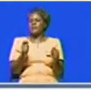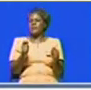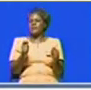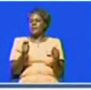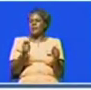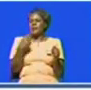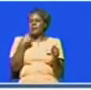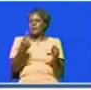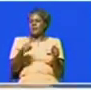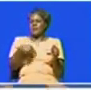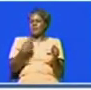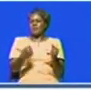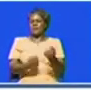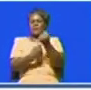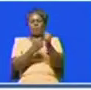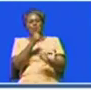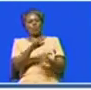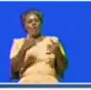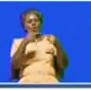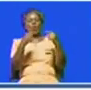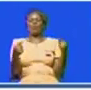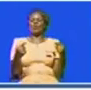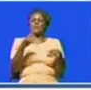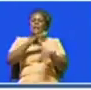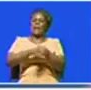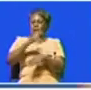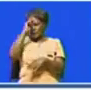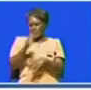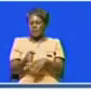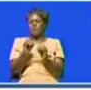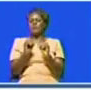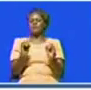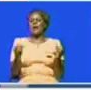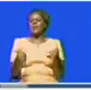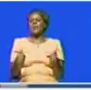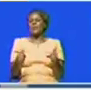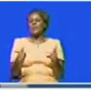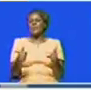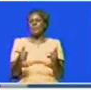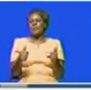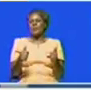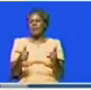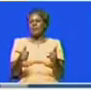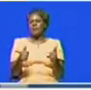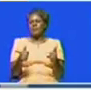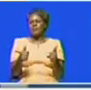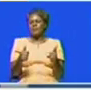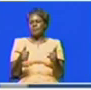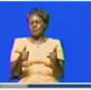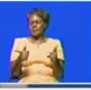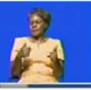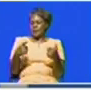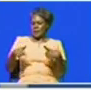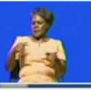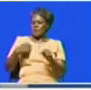would then say we agree with you or disagree with you that persons X, Y, Z were actually responsible. Is it not premature? Let me